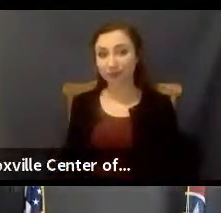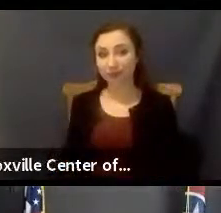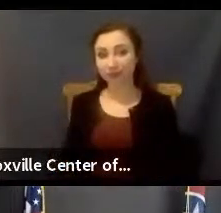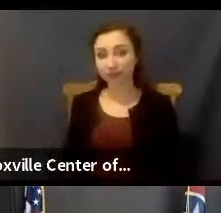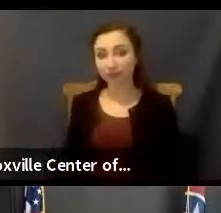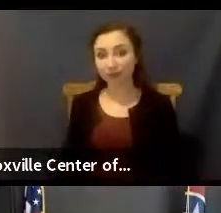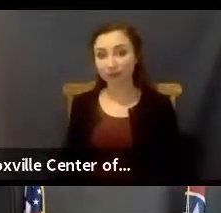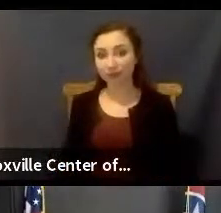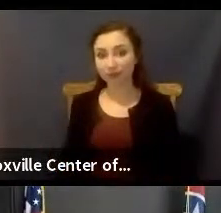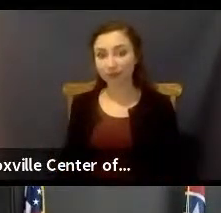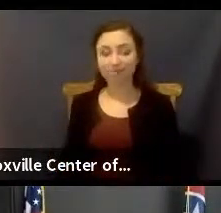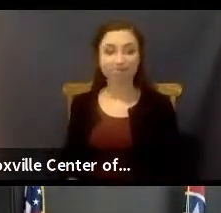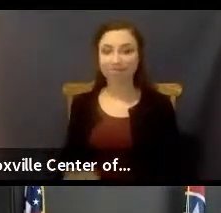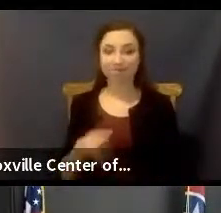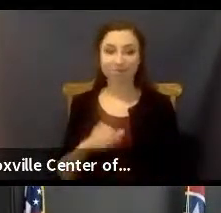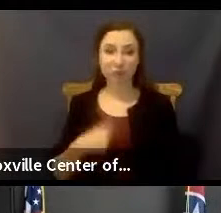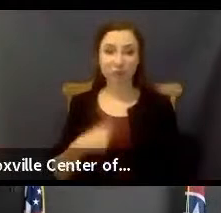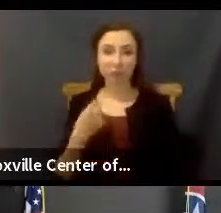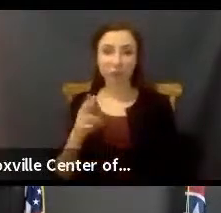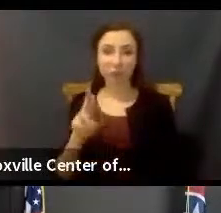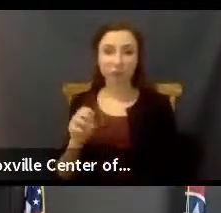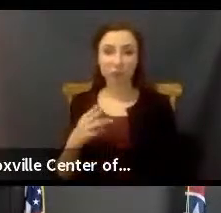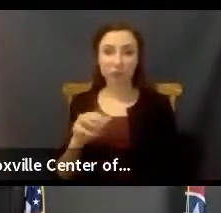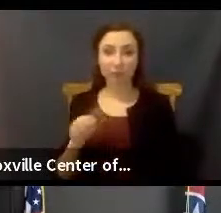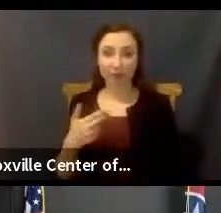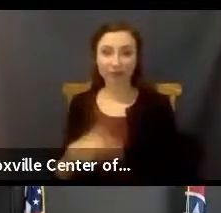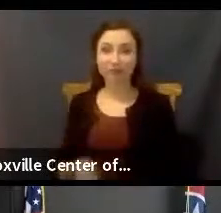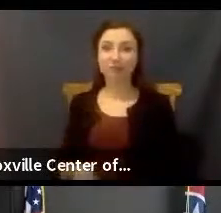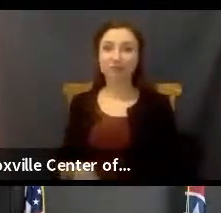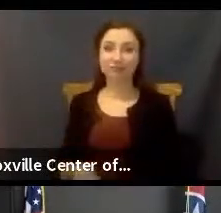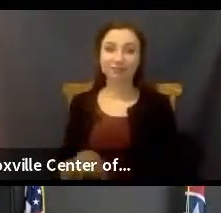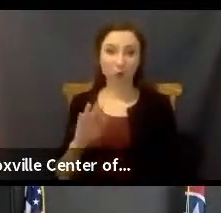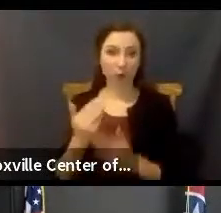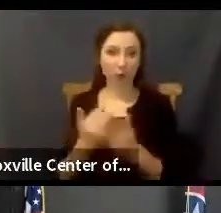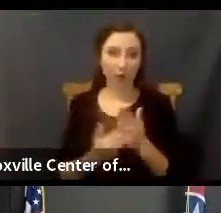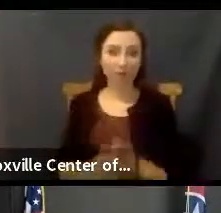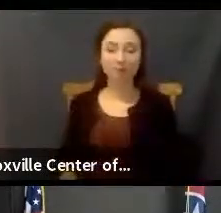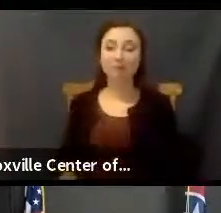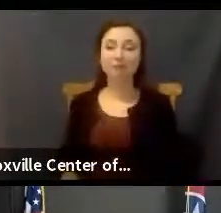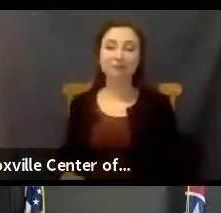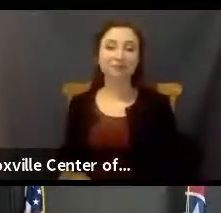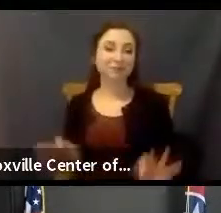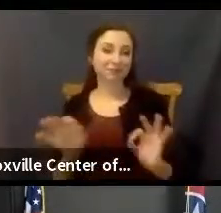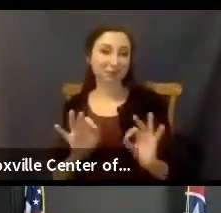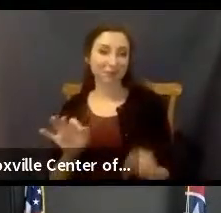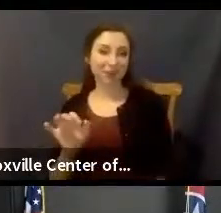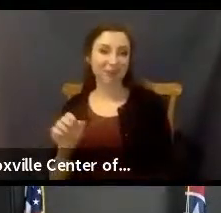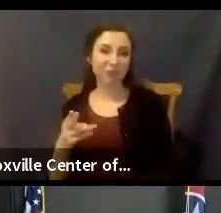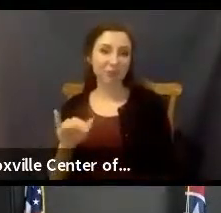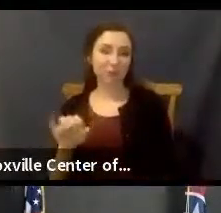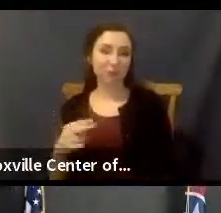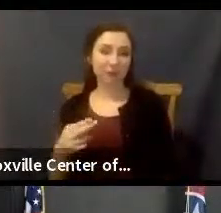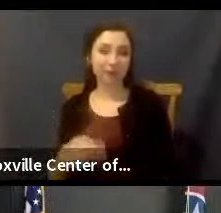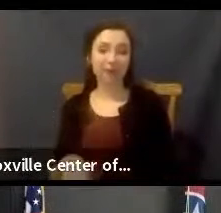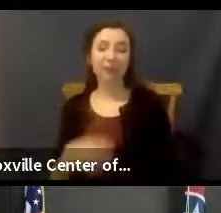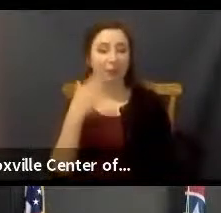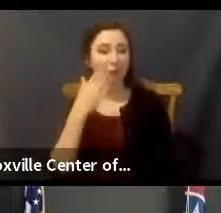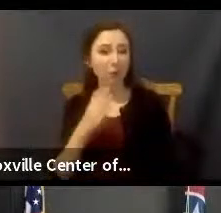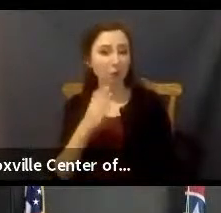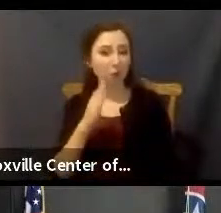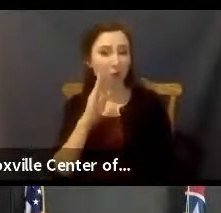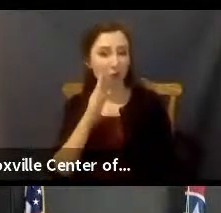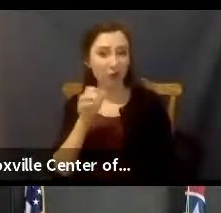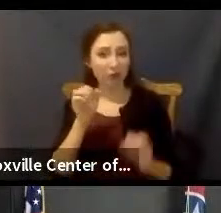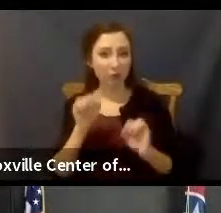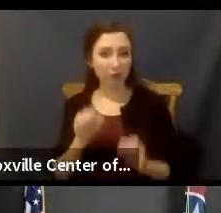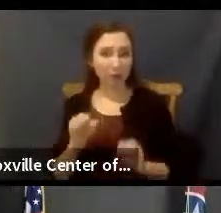This is Dr. Shmia's item. Oh, Dr. Shami, I'm sorry. Yeah, no problem. So I don't know, would it be